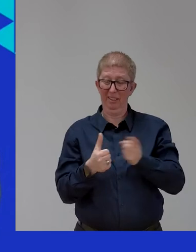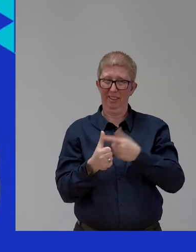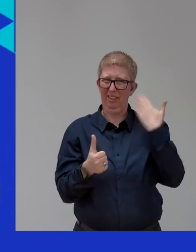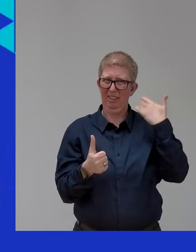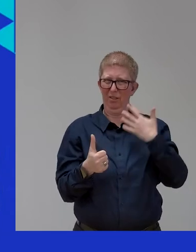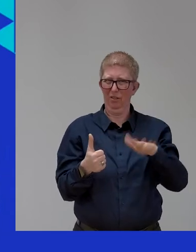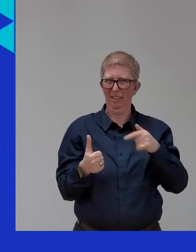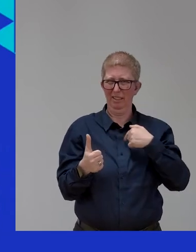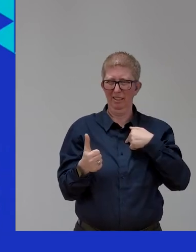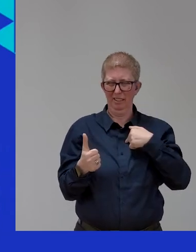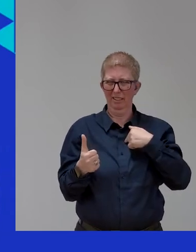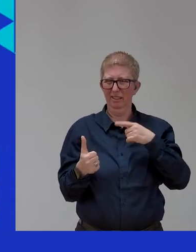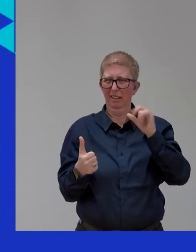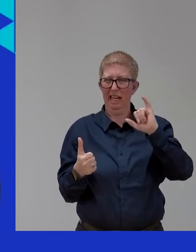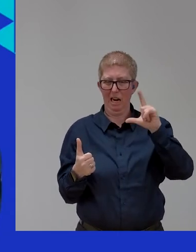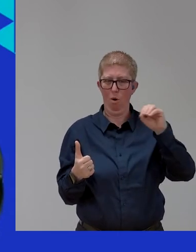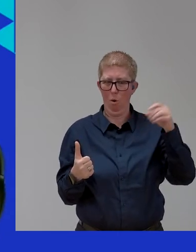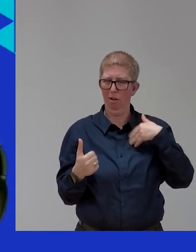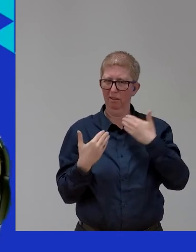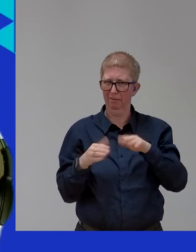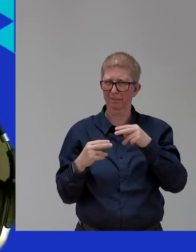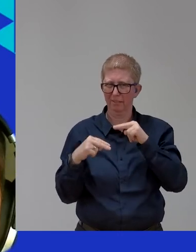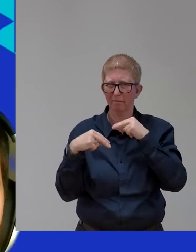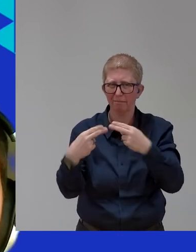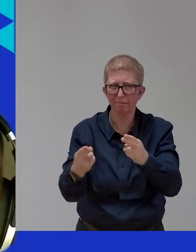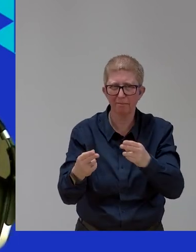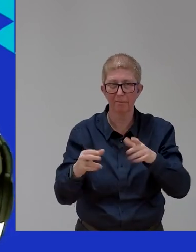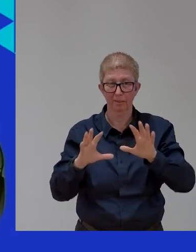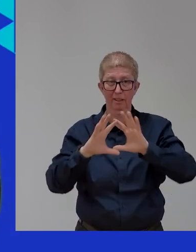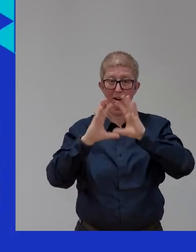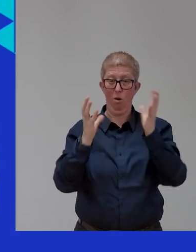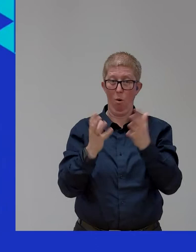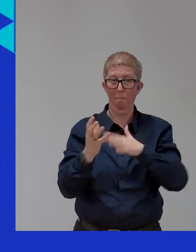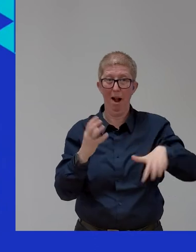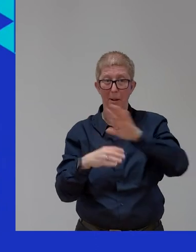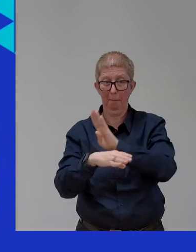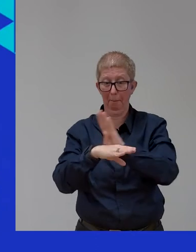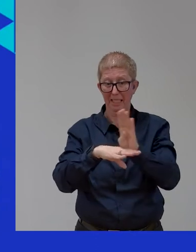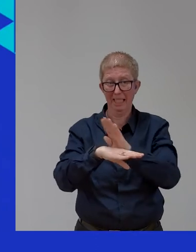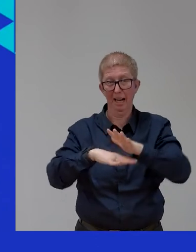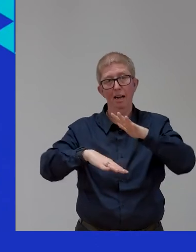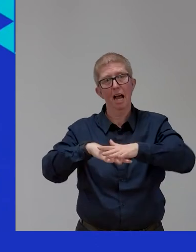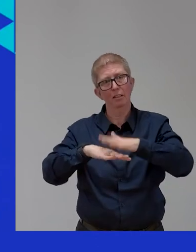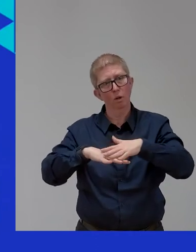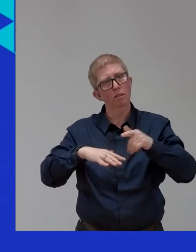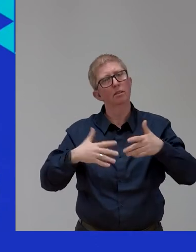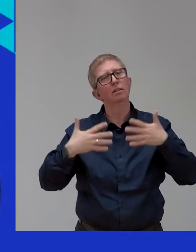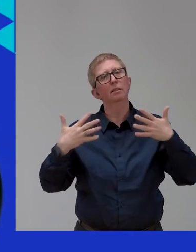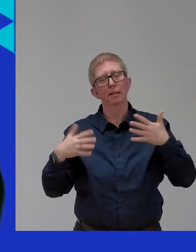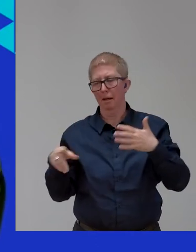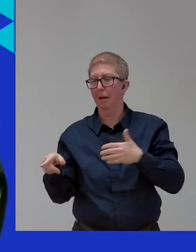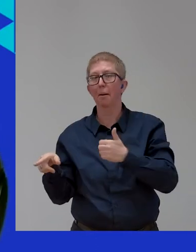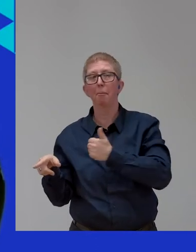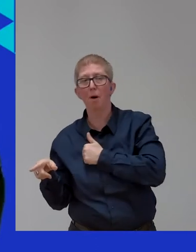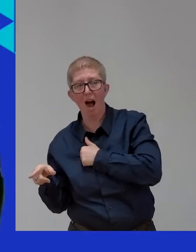facilitating the Global Business and Disability mm-hmm. Network. It's one of the most successful public-private partnerships of the ILO, the ILO being